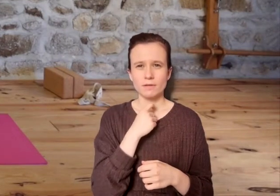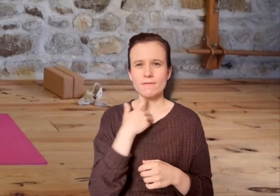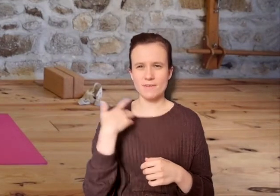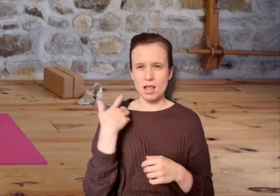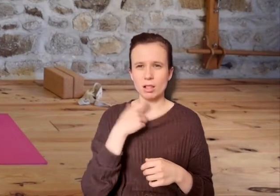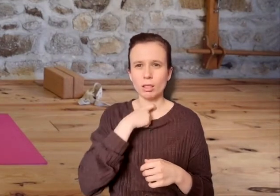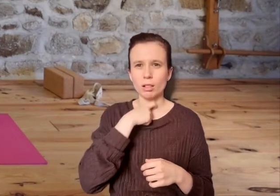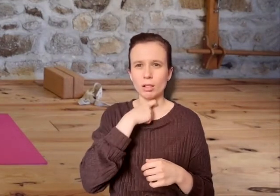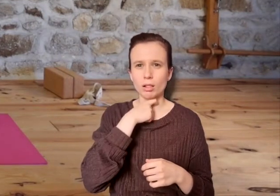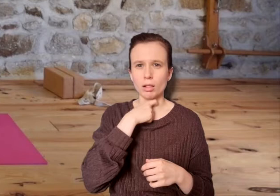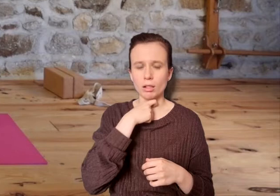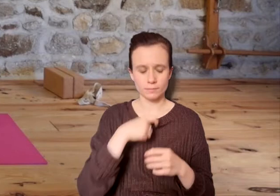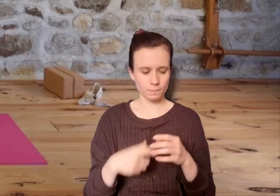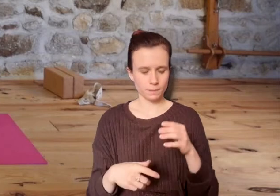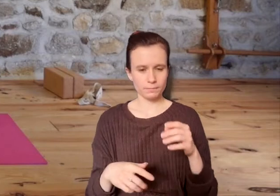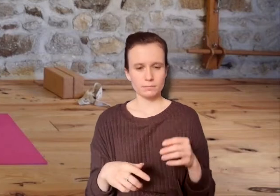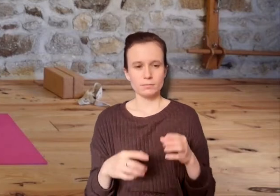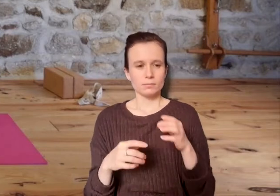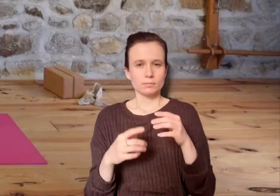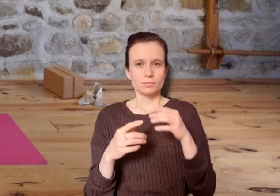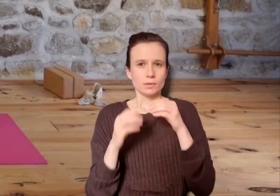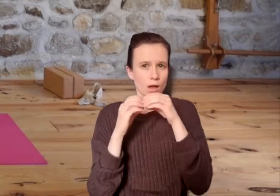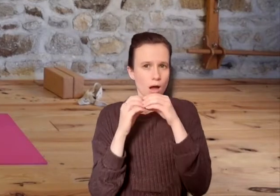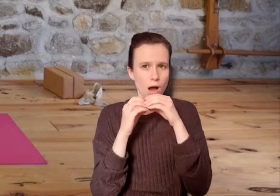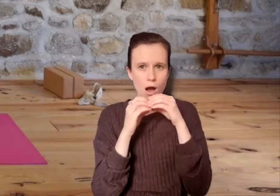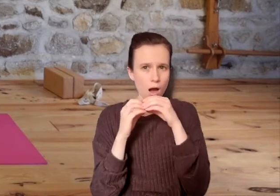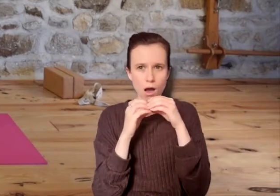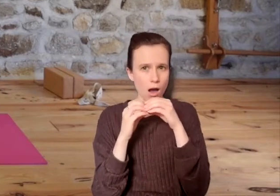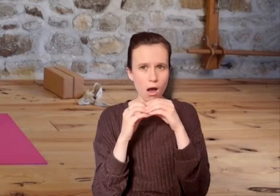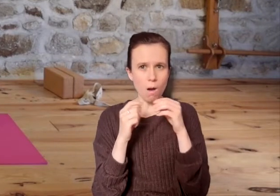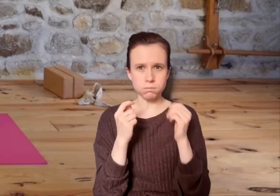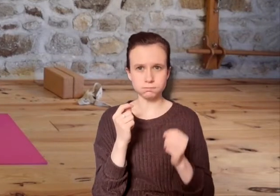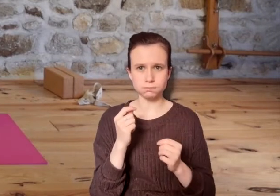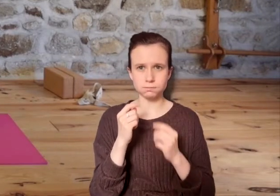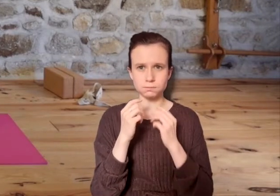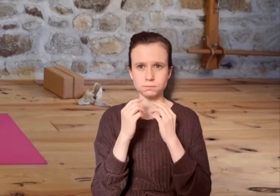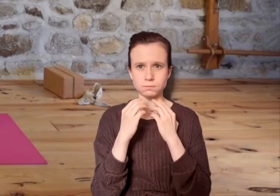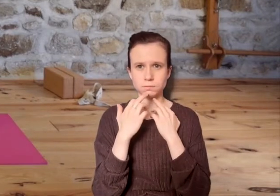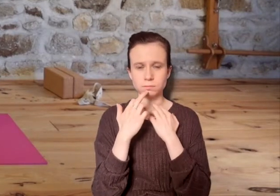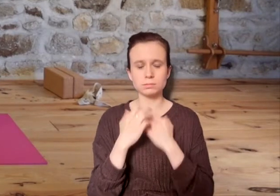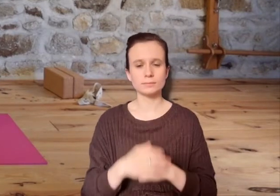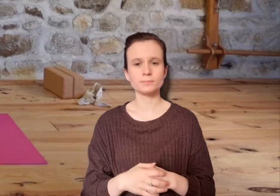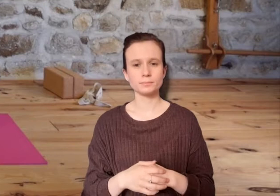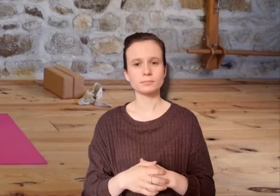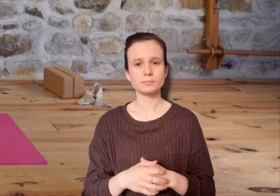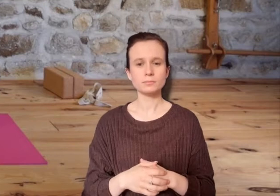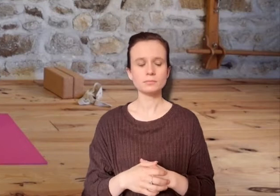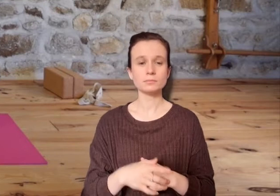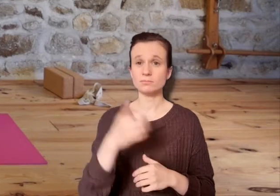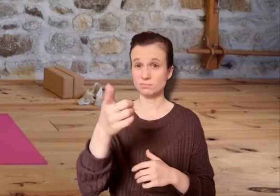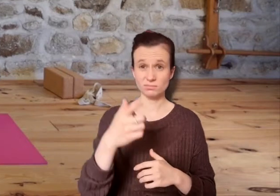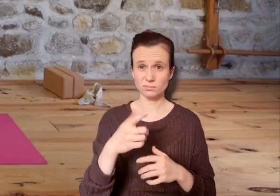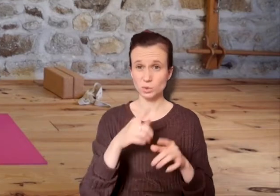you have a nice hollow space within your mouth. That's how we're going to try to breathe. If it's too much and you want to just